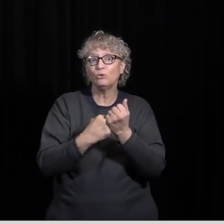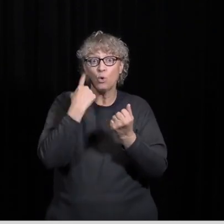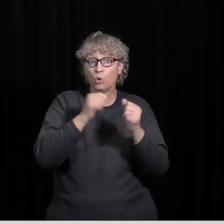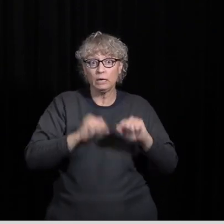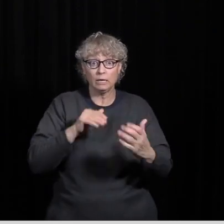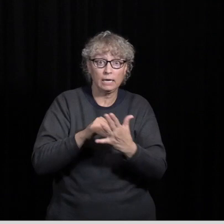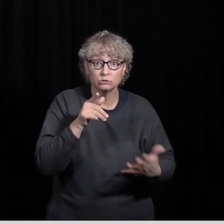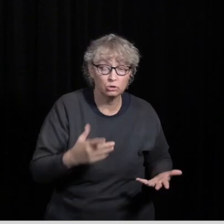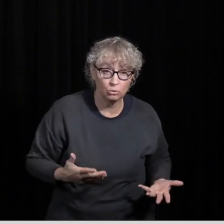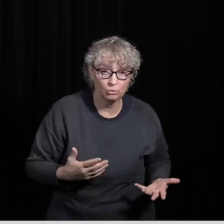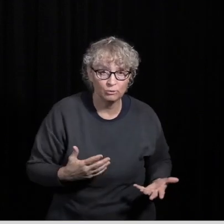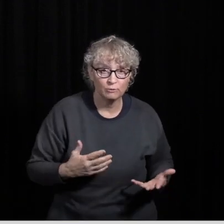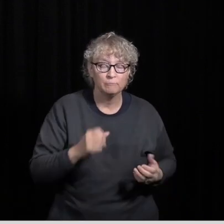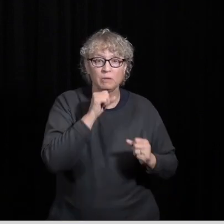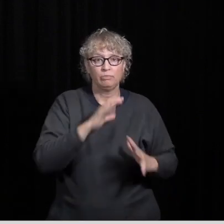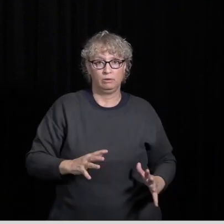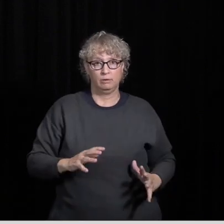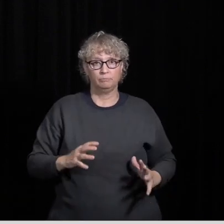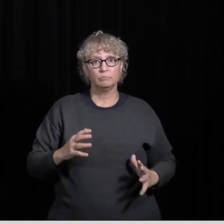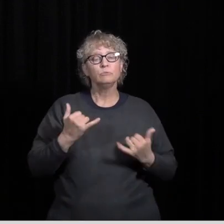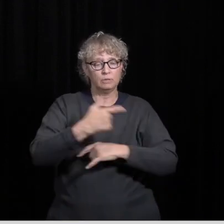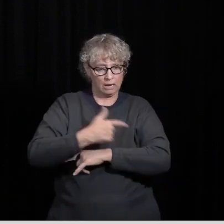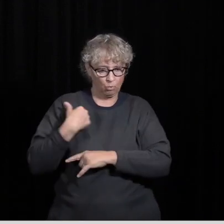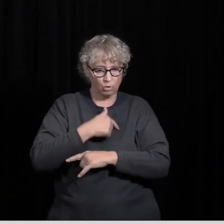stand against us? Today, then, what we're going to do is take refuge in the